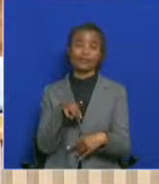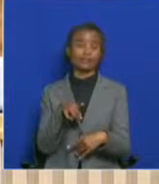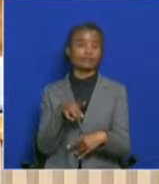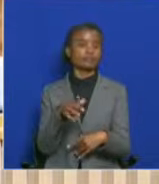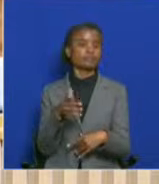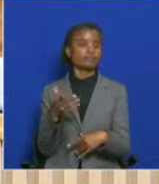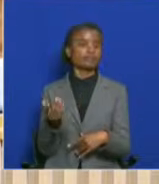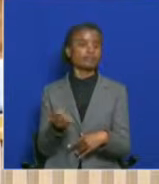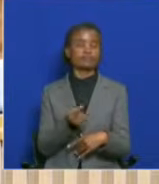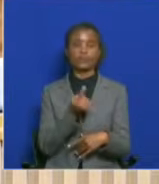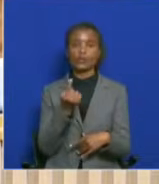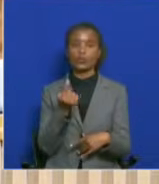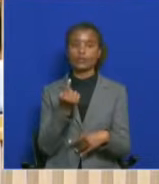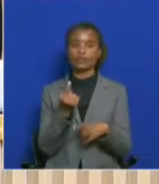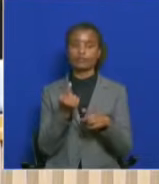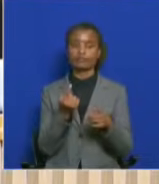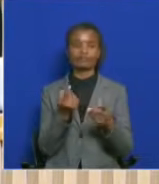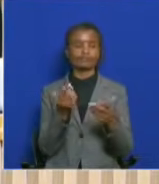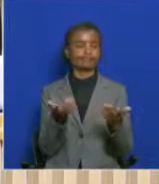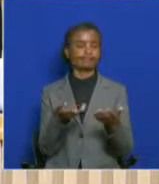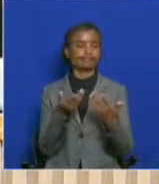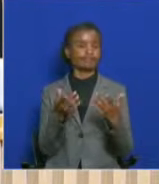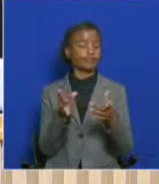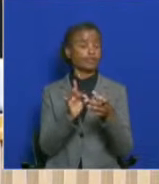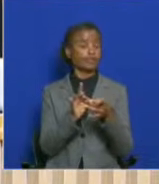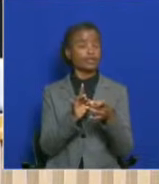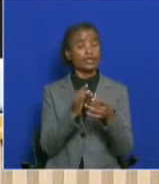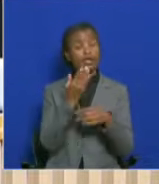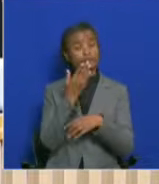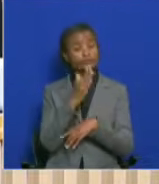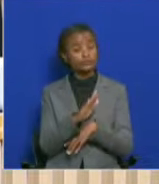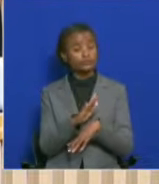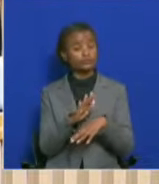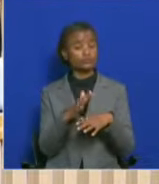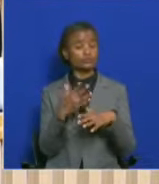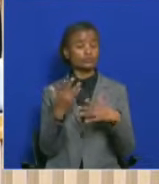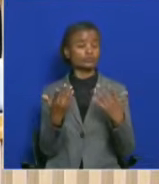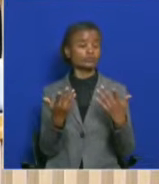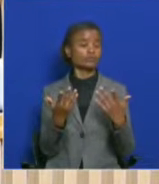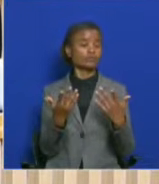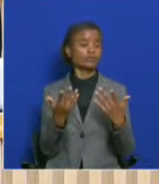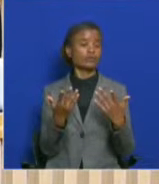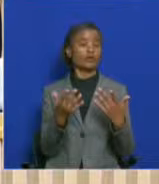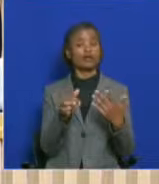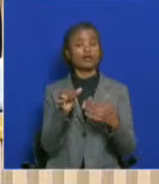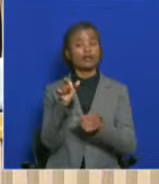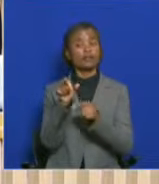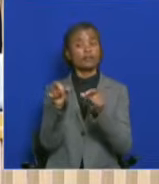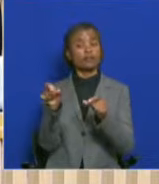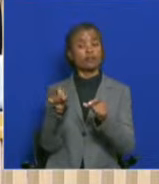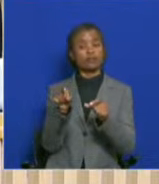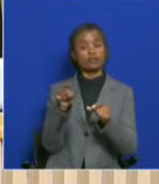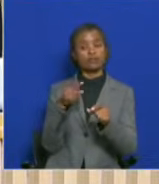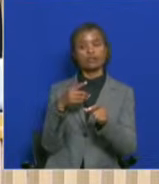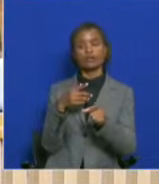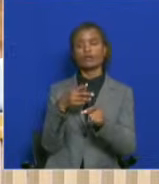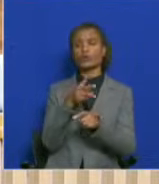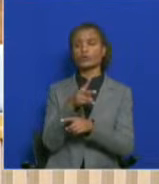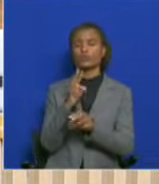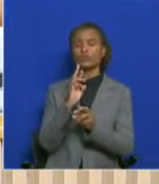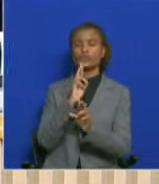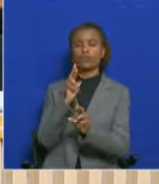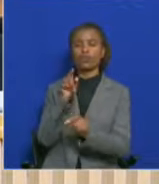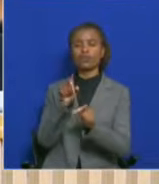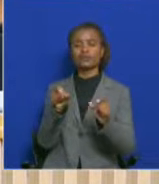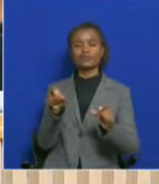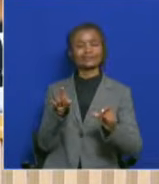attitude and hostility towards other individuals, including journalists. So what we see